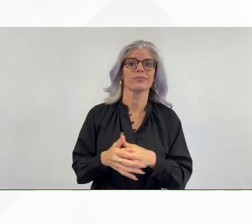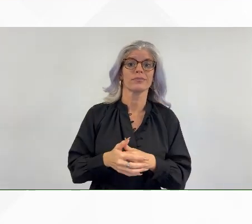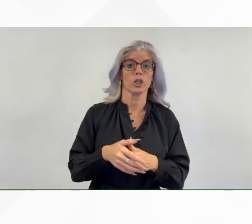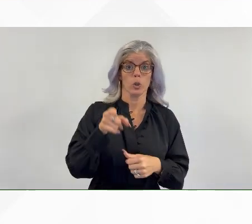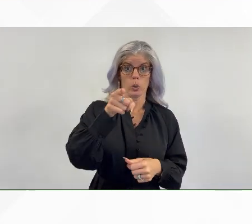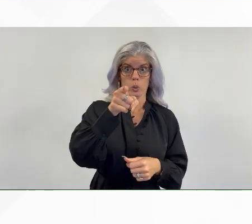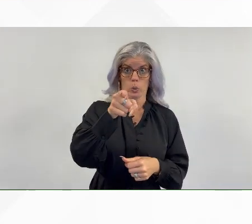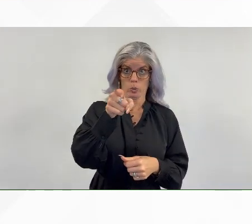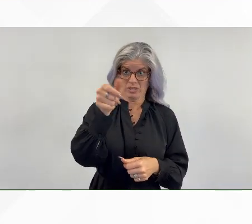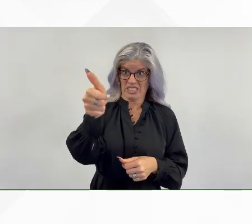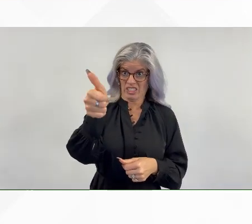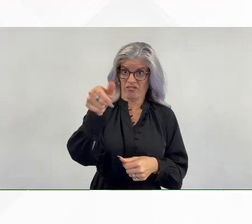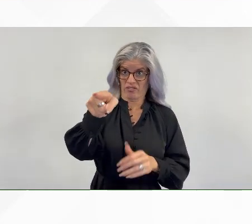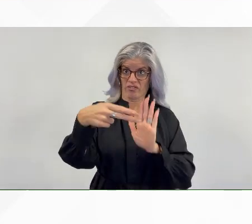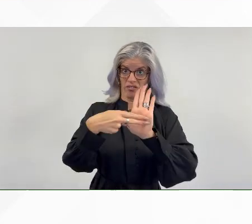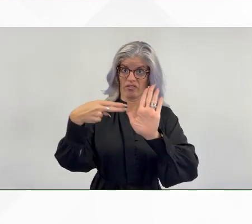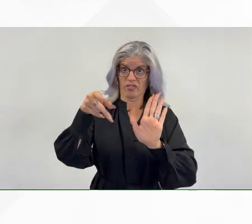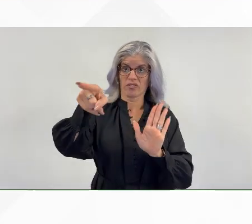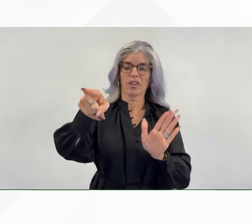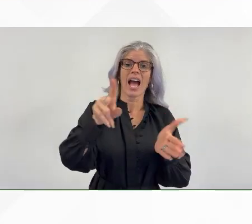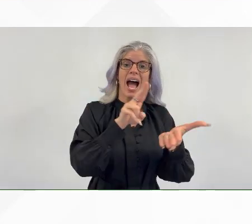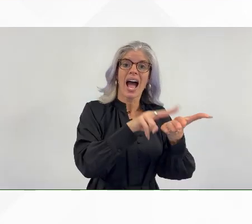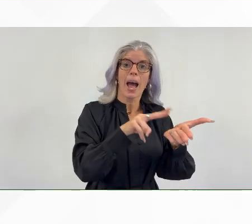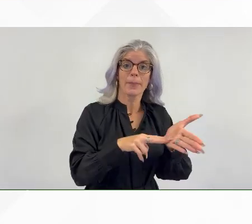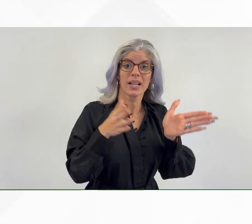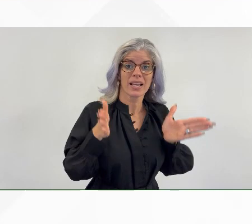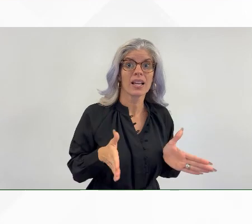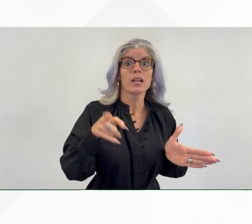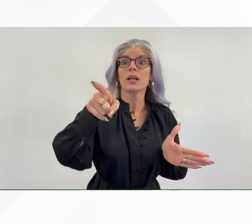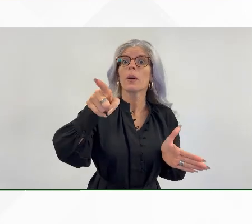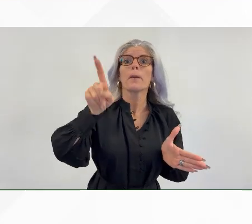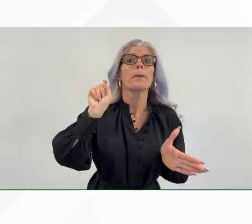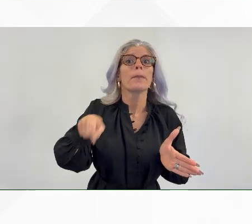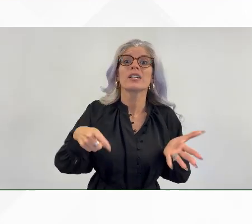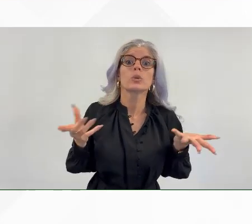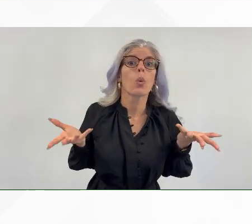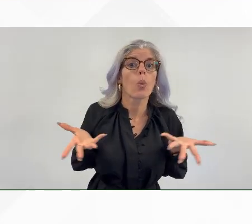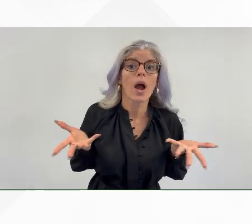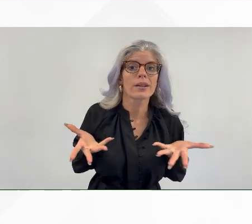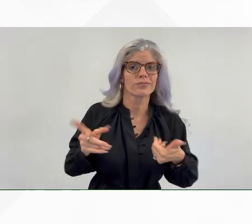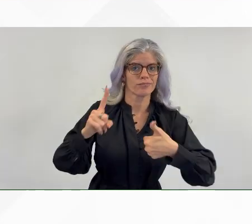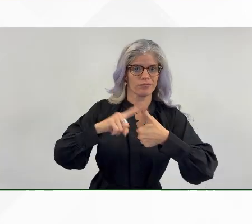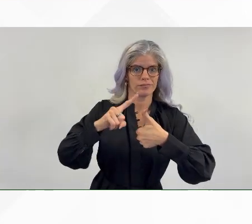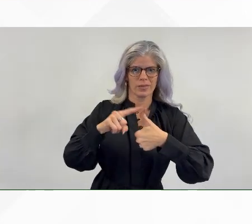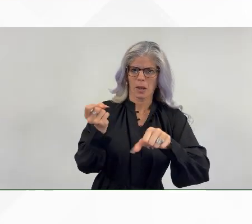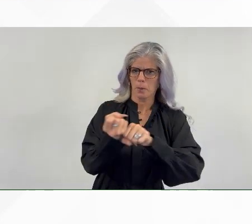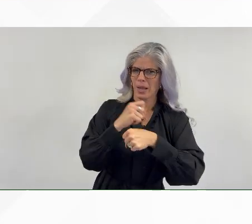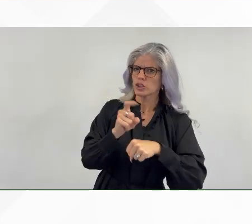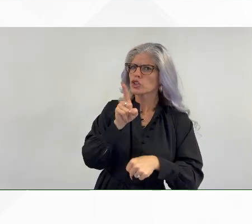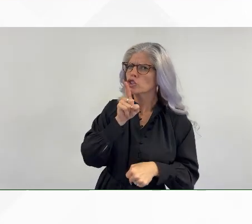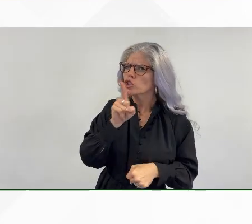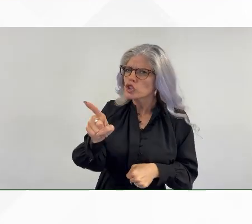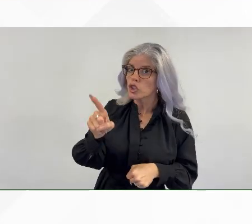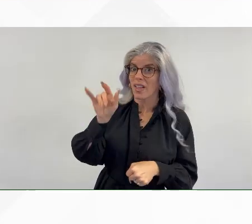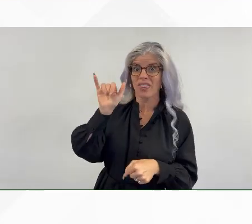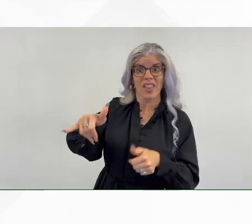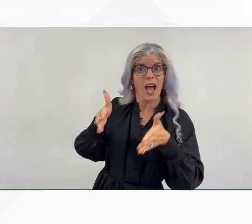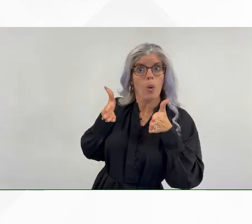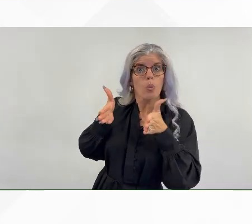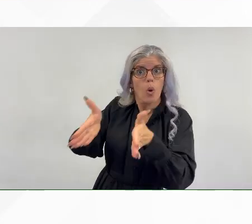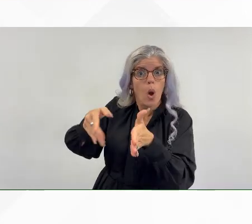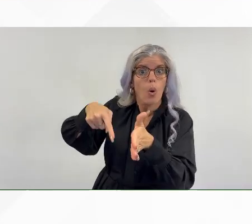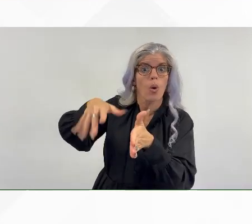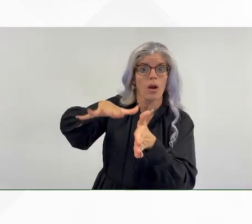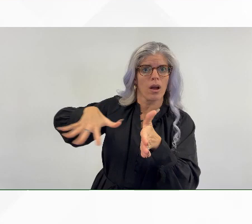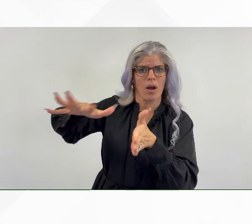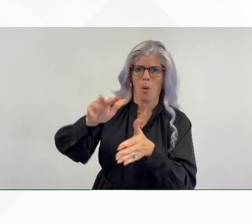damages caused by the disaster are eligible, so be prepared to submit those maintenance records. For bridges, also be sure to have the most